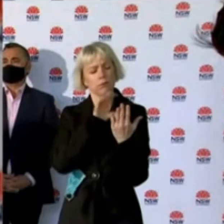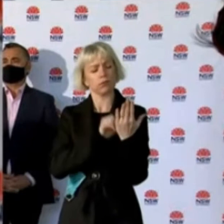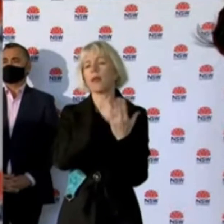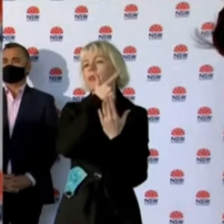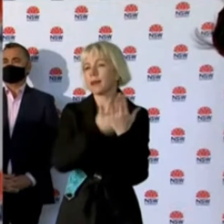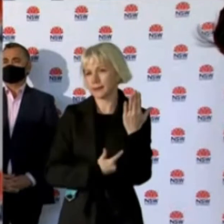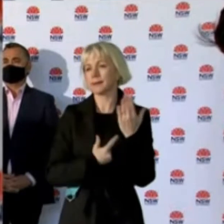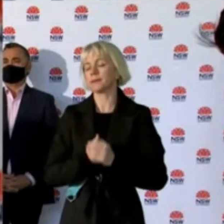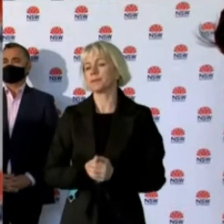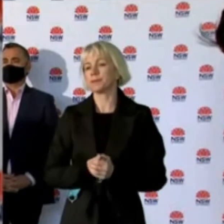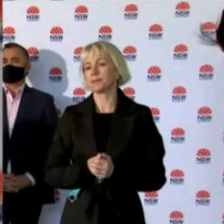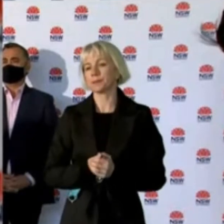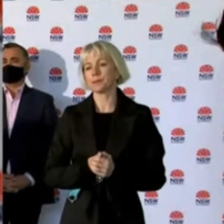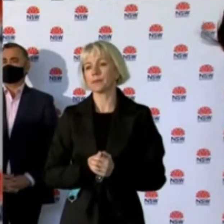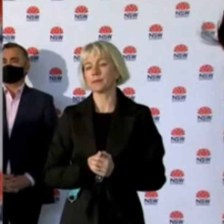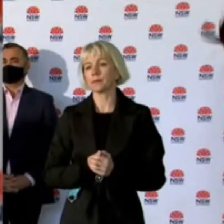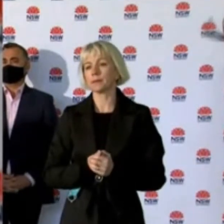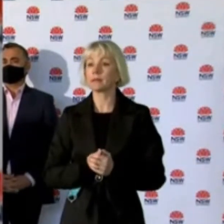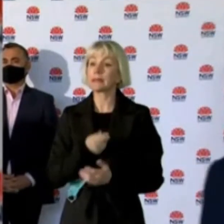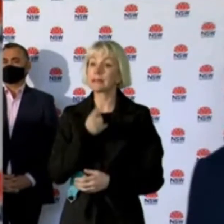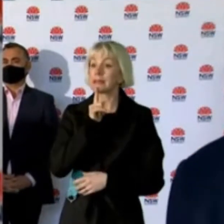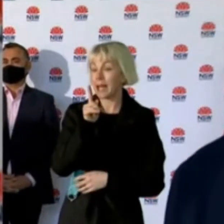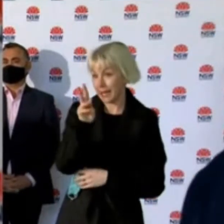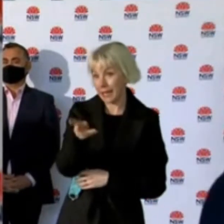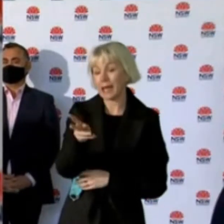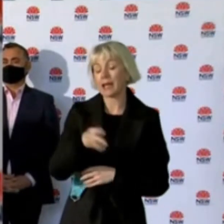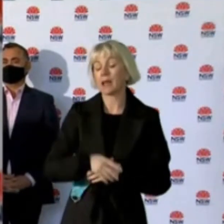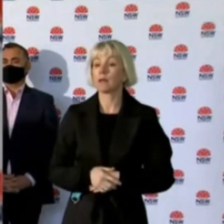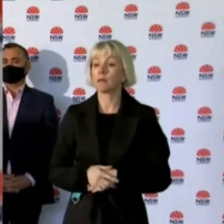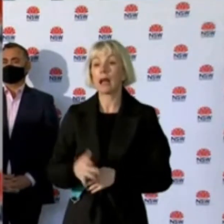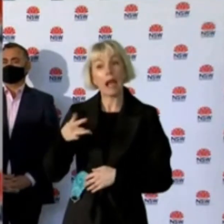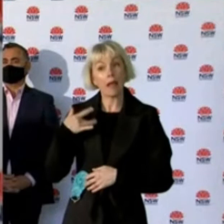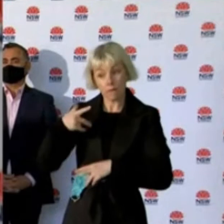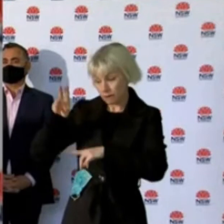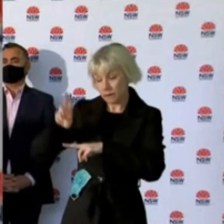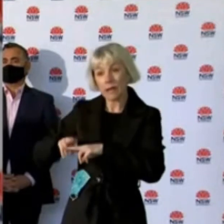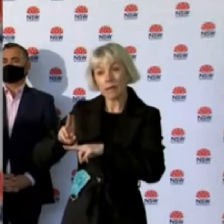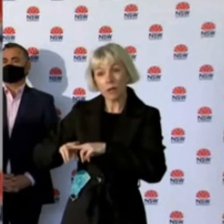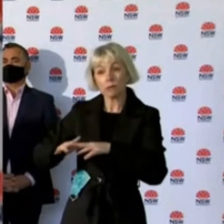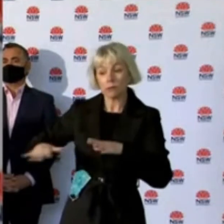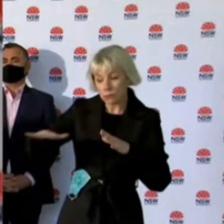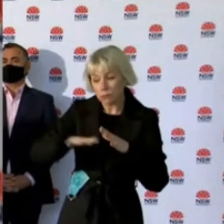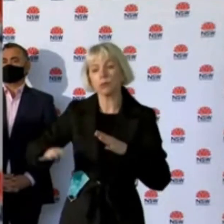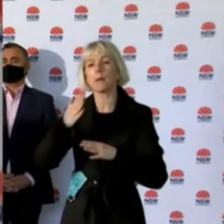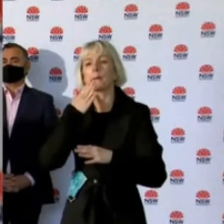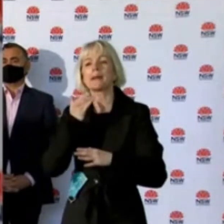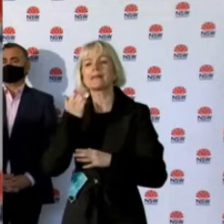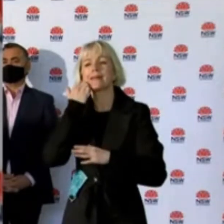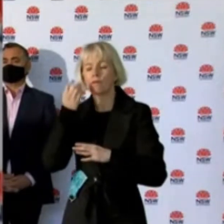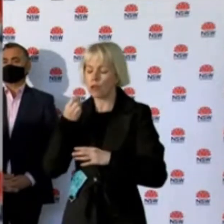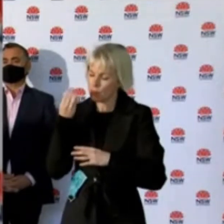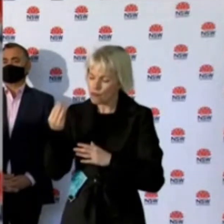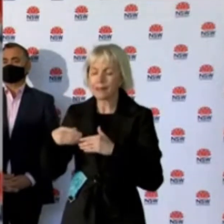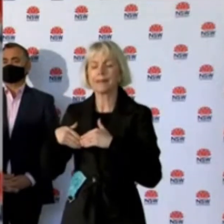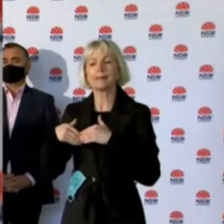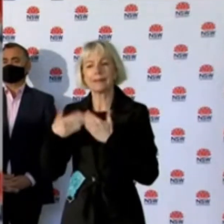want to stress these following points again. Obviously, people living in the Fairfield local government area have been asked to have a test every 3 days on their way to work